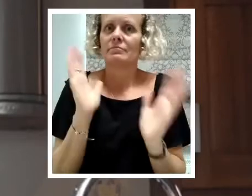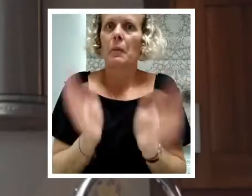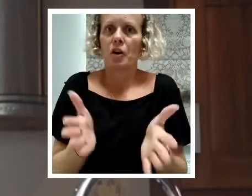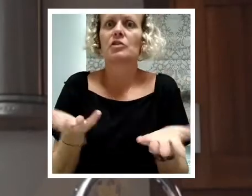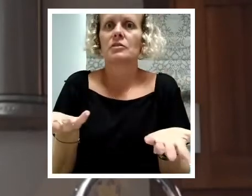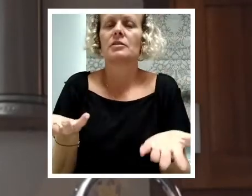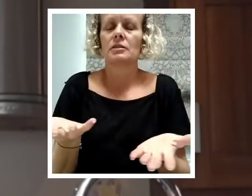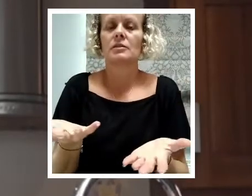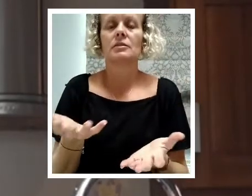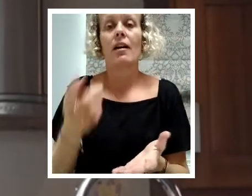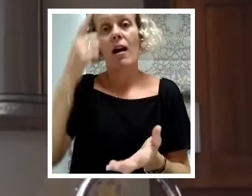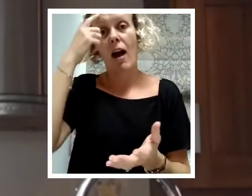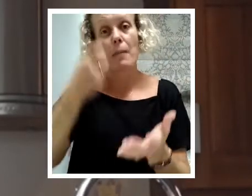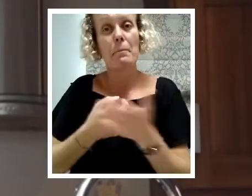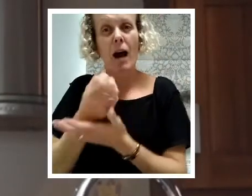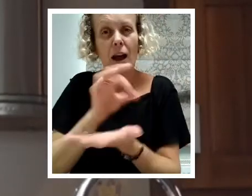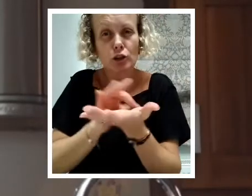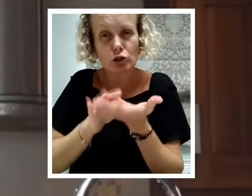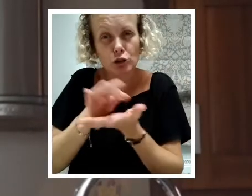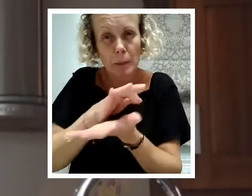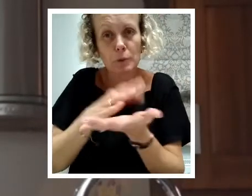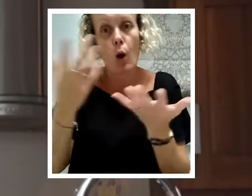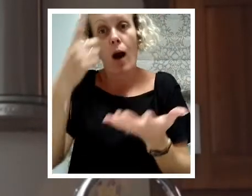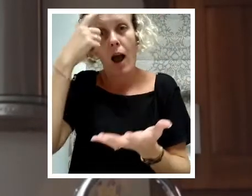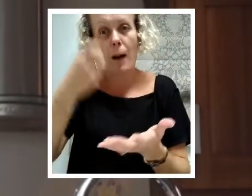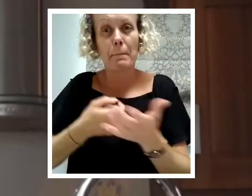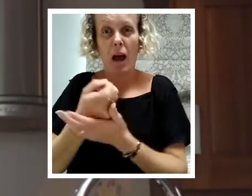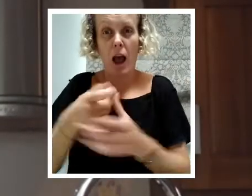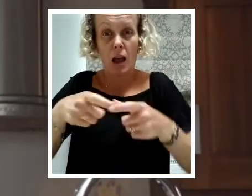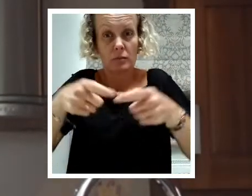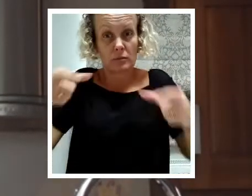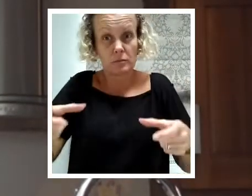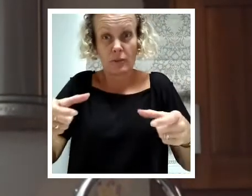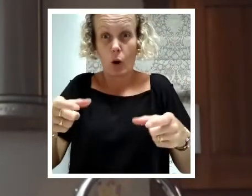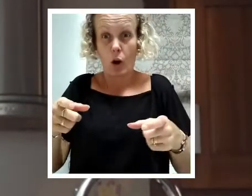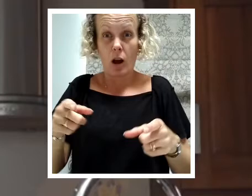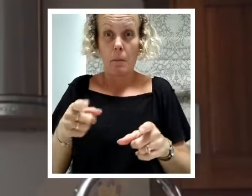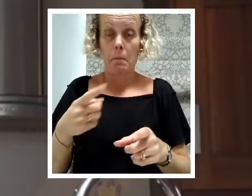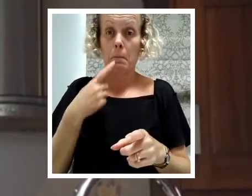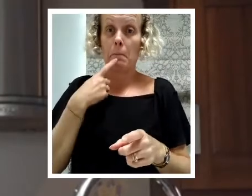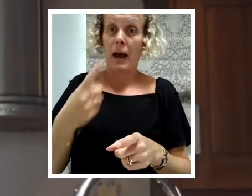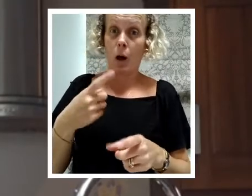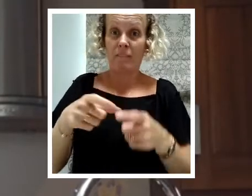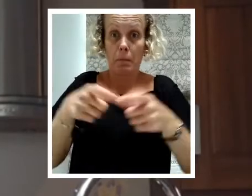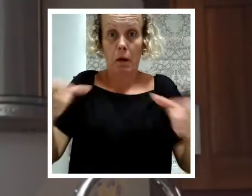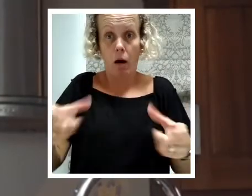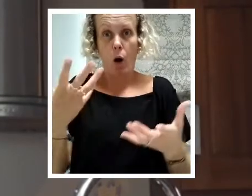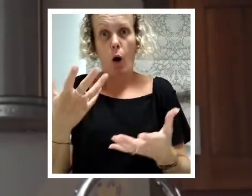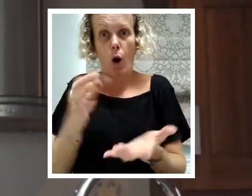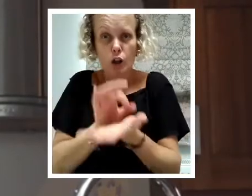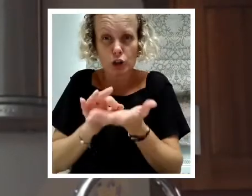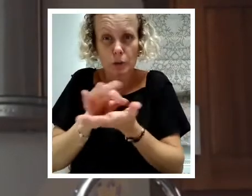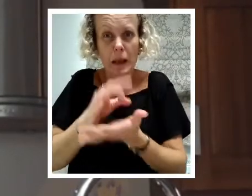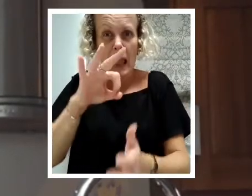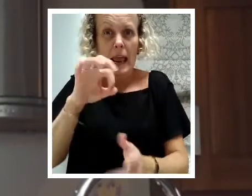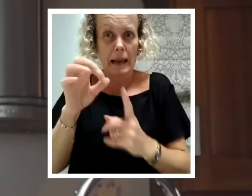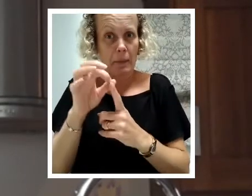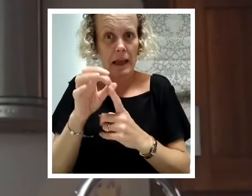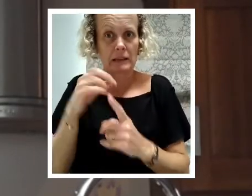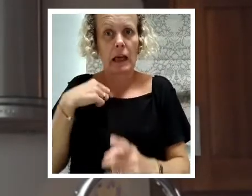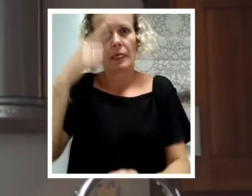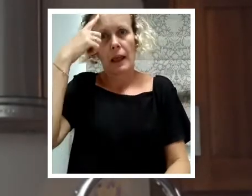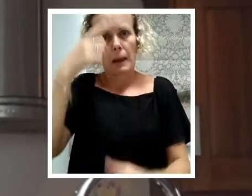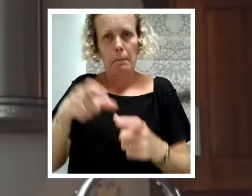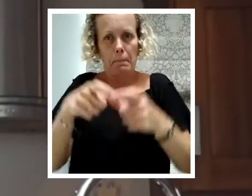those, but to be honest, for the same price, I bought this for £1, and I think the chocolate chips were about 80p, and I think this is